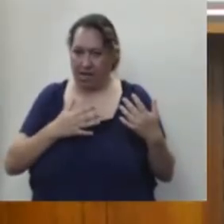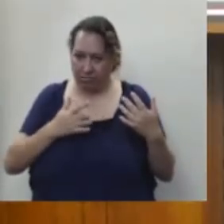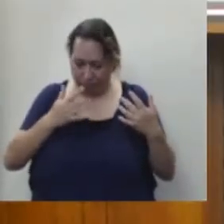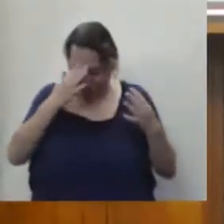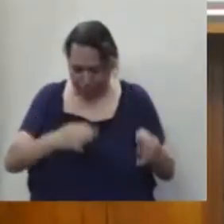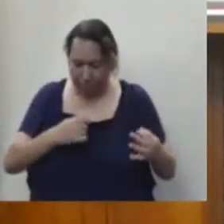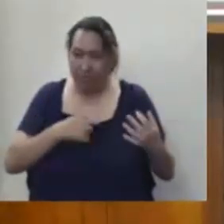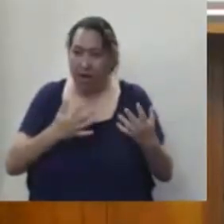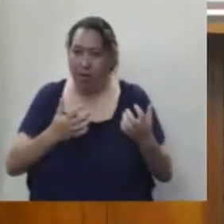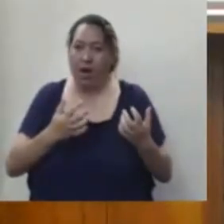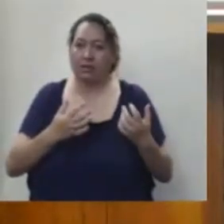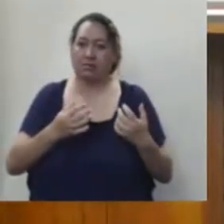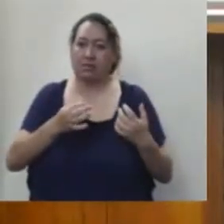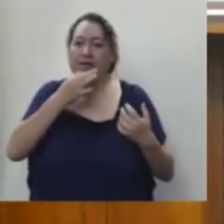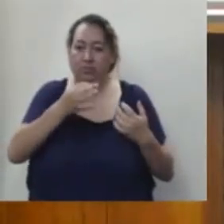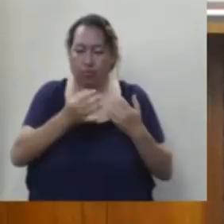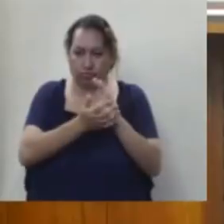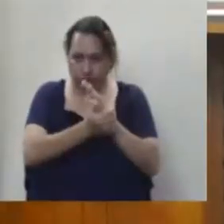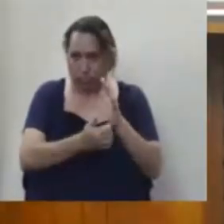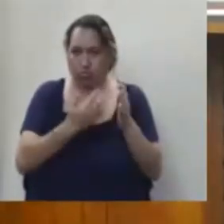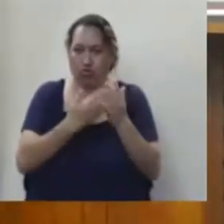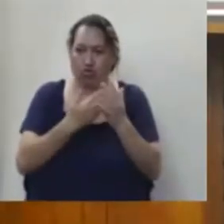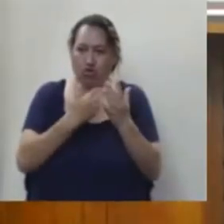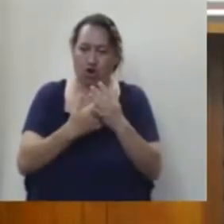with good advice. So